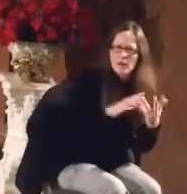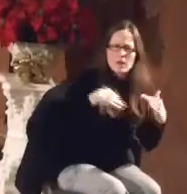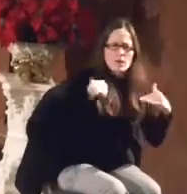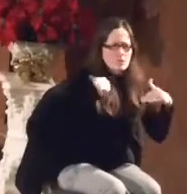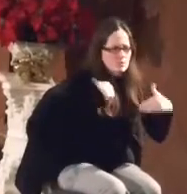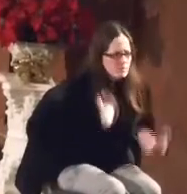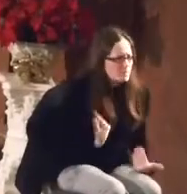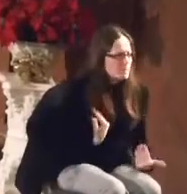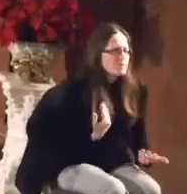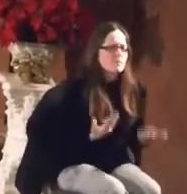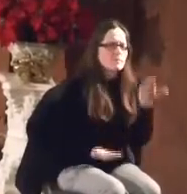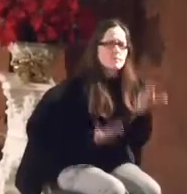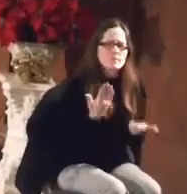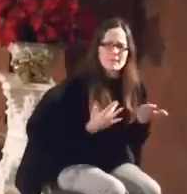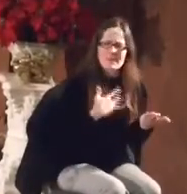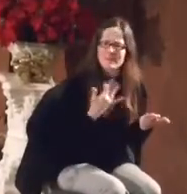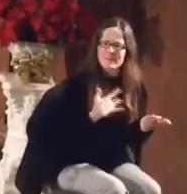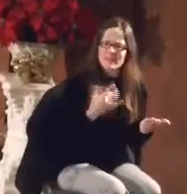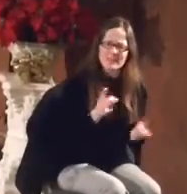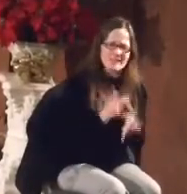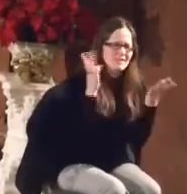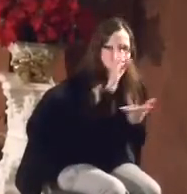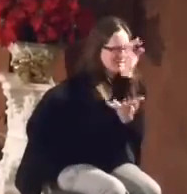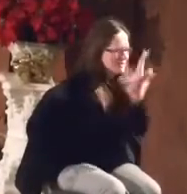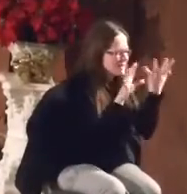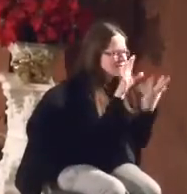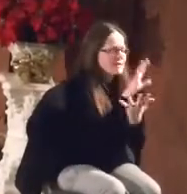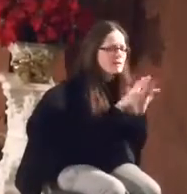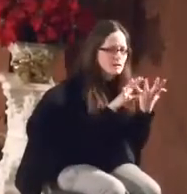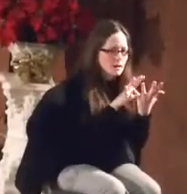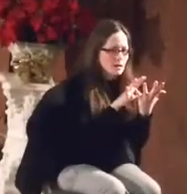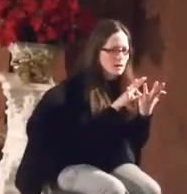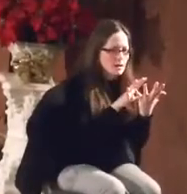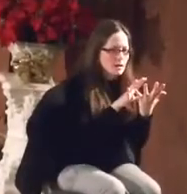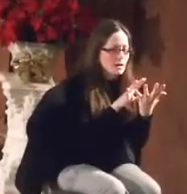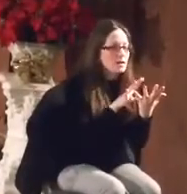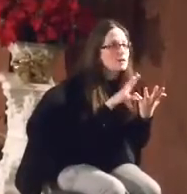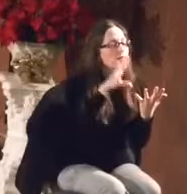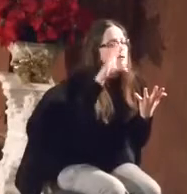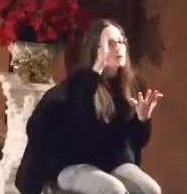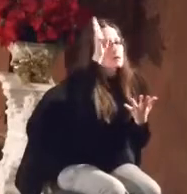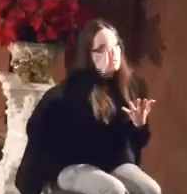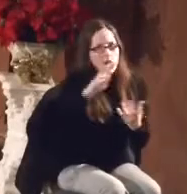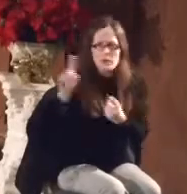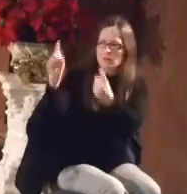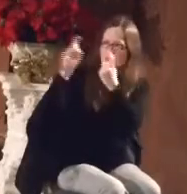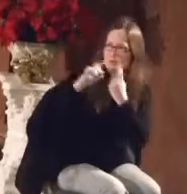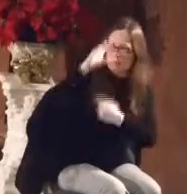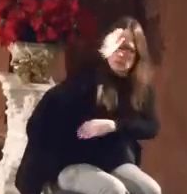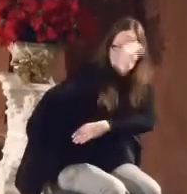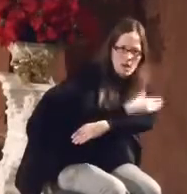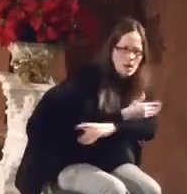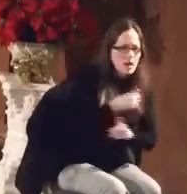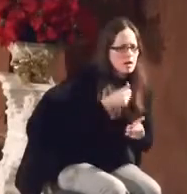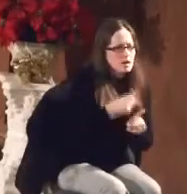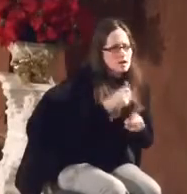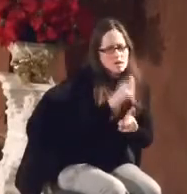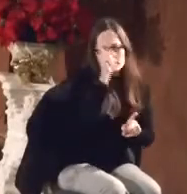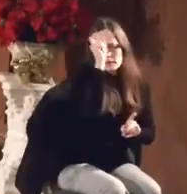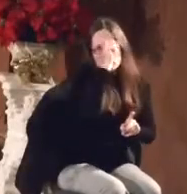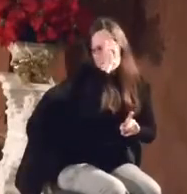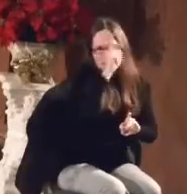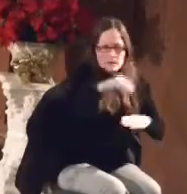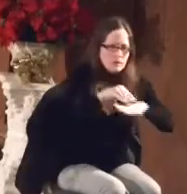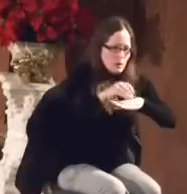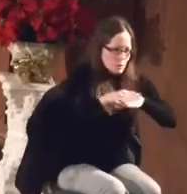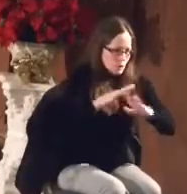great confusion, God gives to us a son, a wonderful counselor. For those who are powerless, for